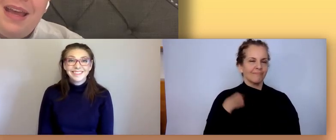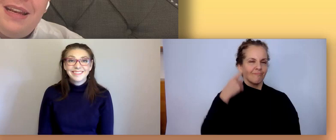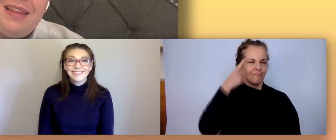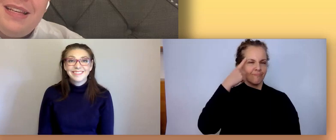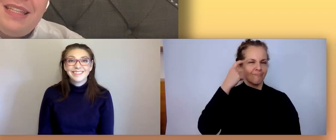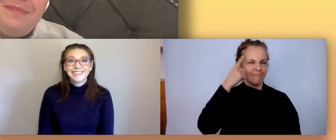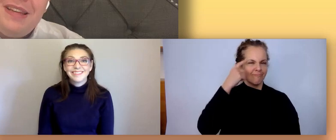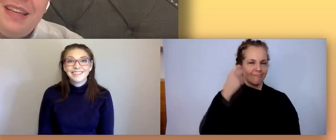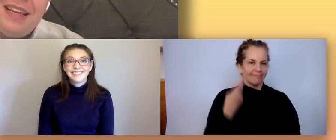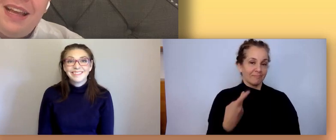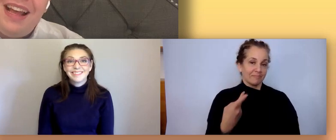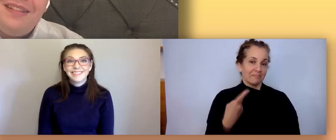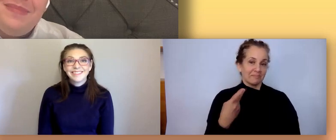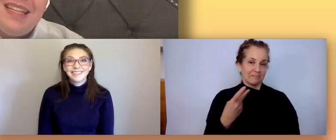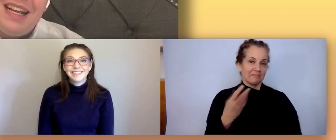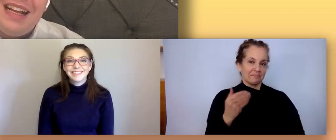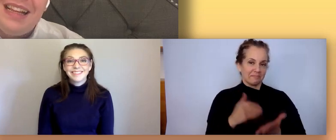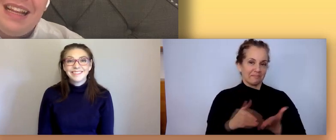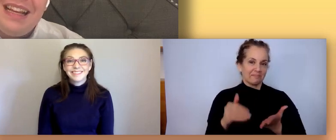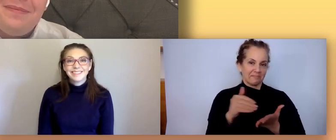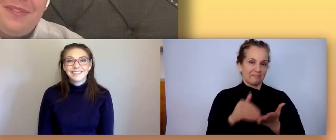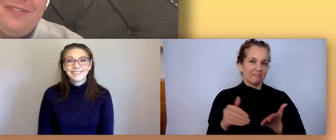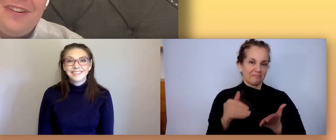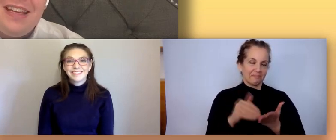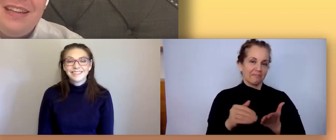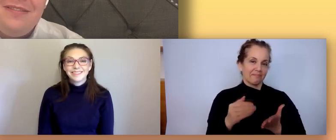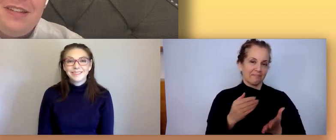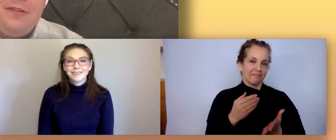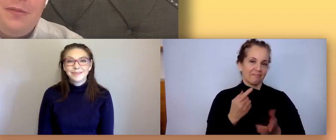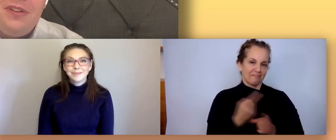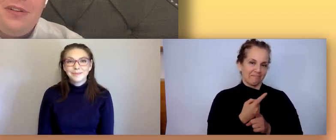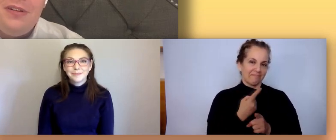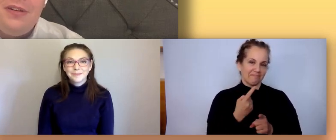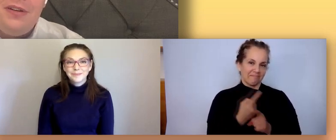I bet this becomes a lot more